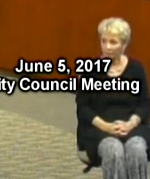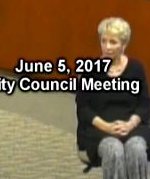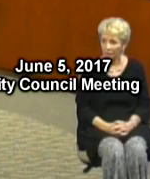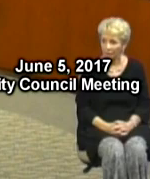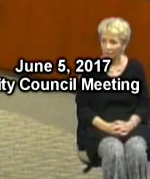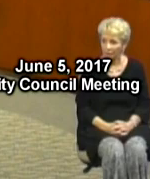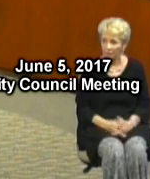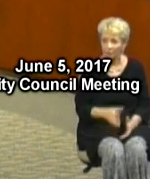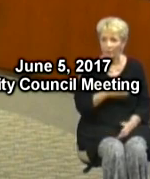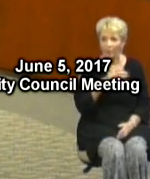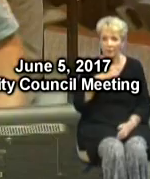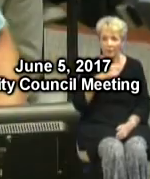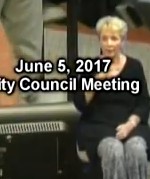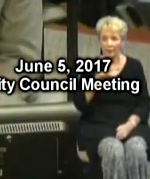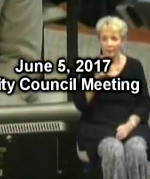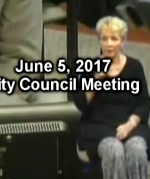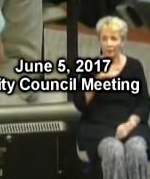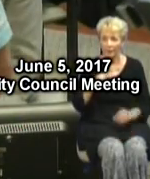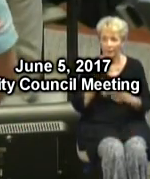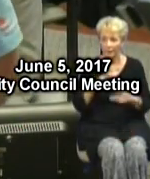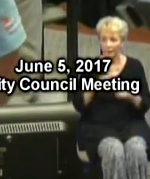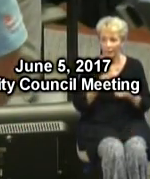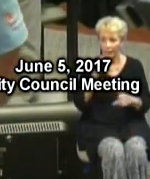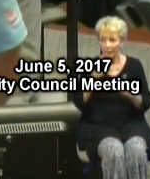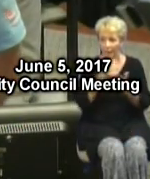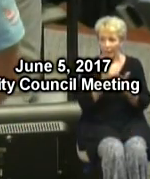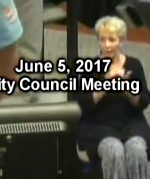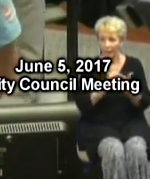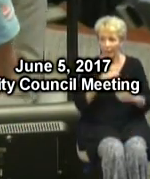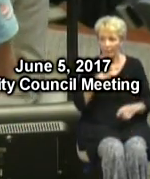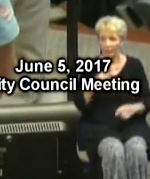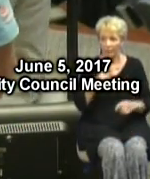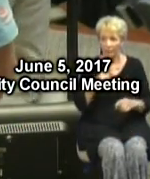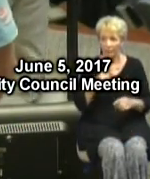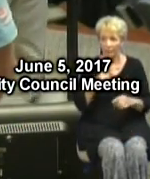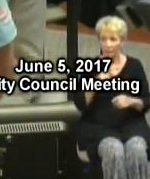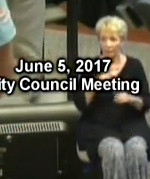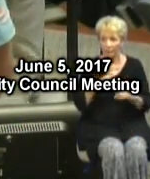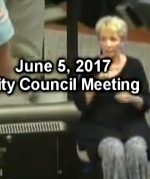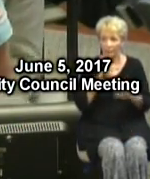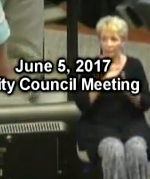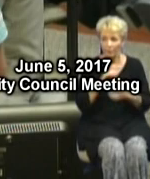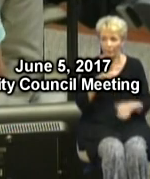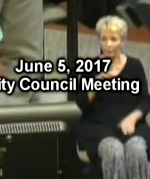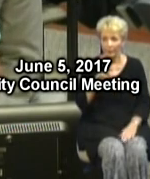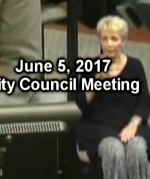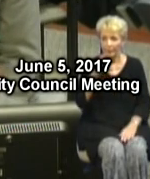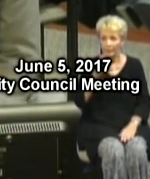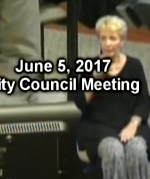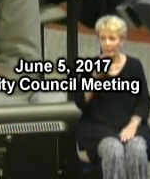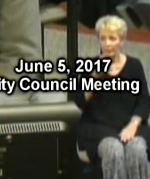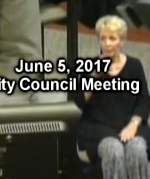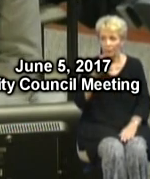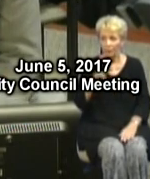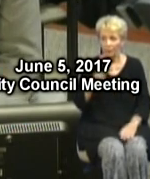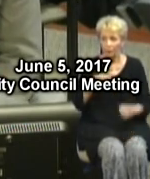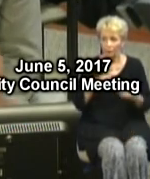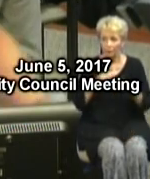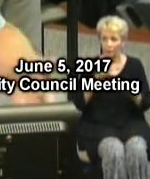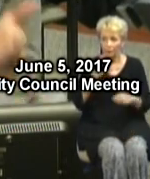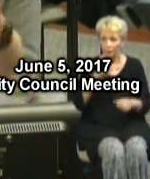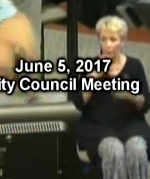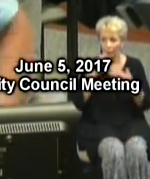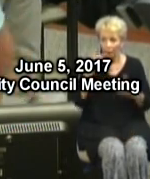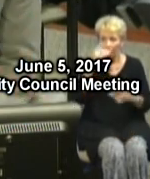Good evening, Council. My name is Nathan Tidd, as you recognize from the agenda there, with Kimley Horn & Associates at 200 South Tryon Street, Charlotte. Just wanted to